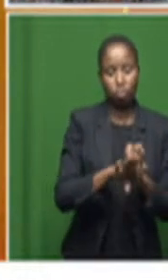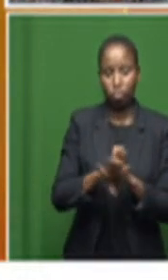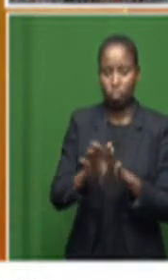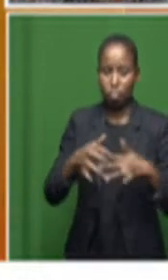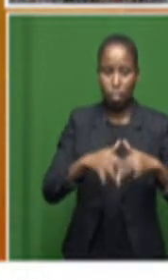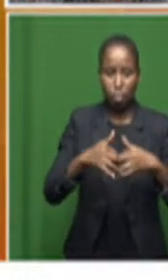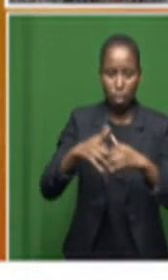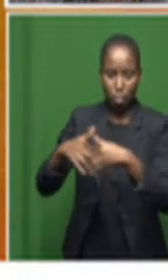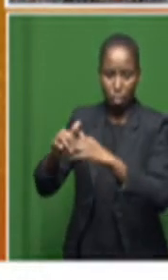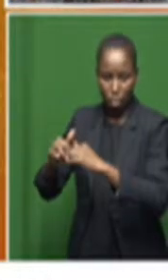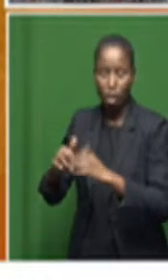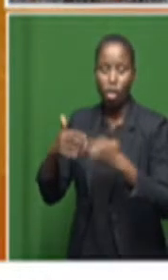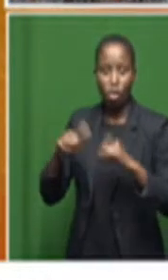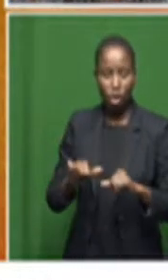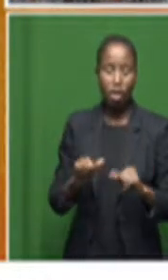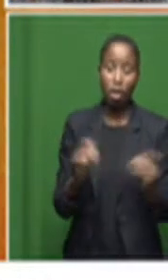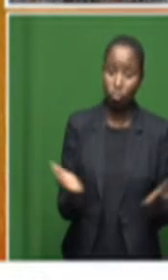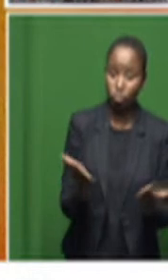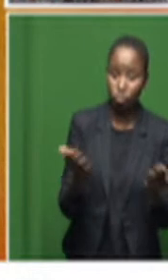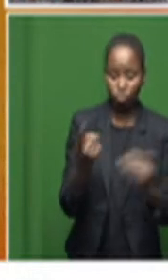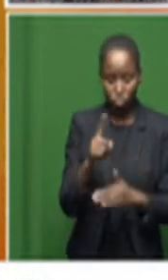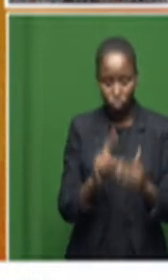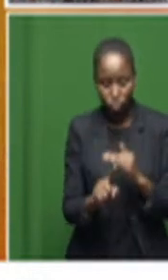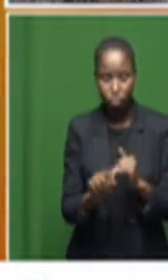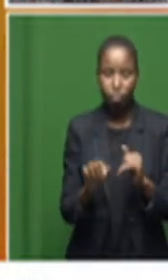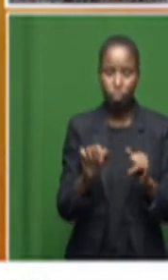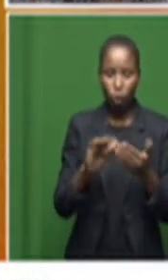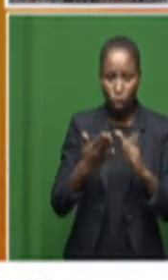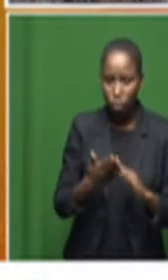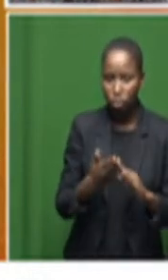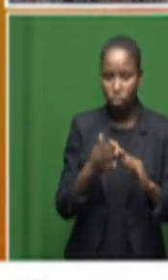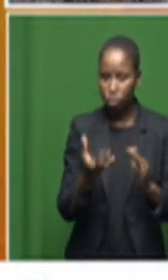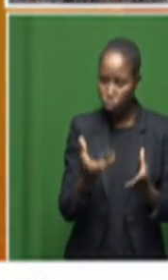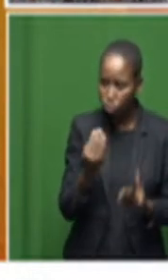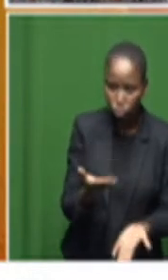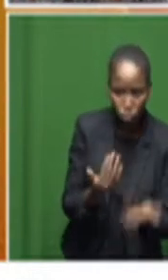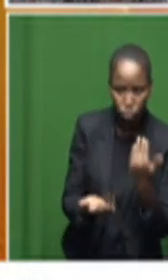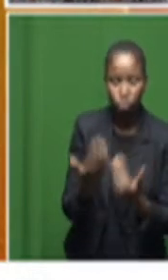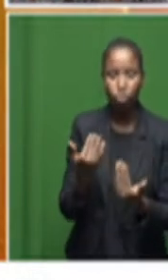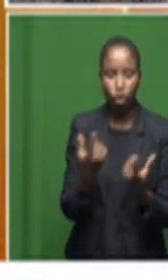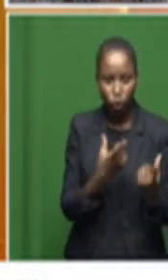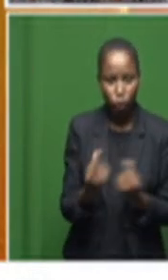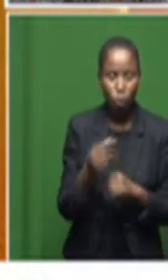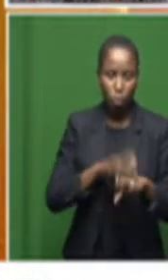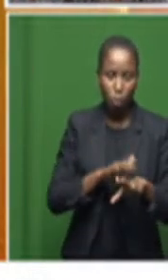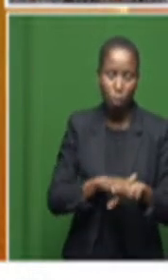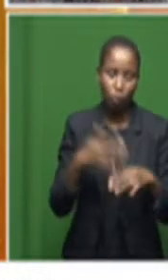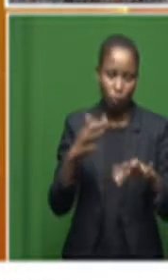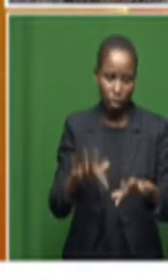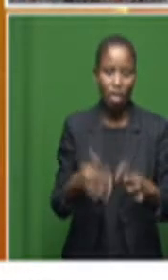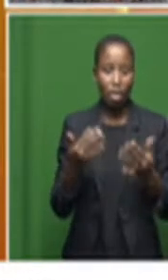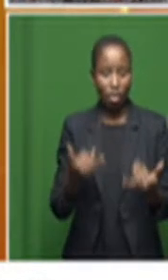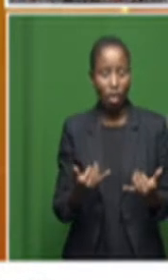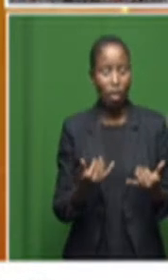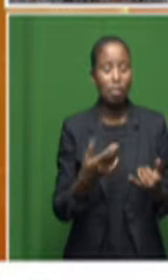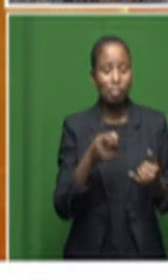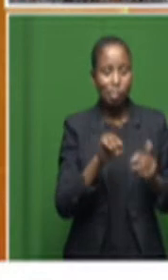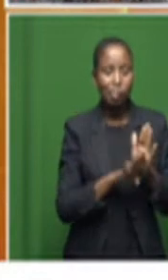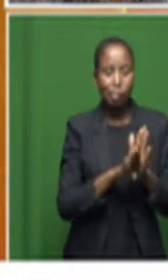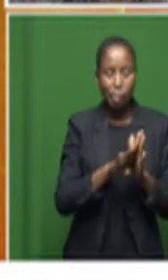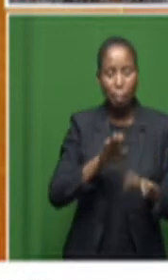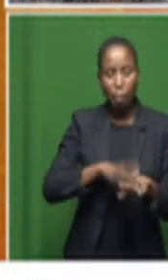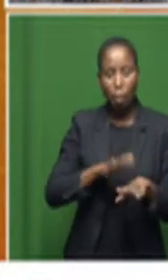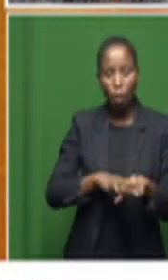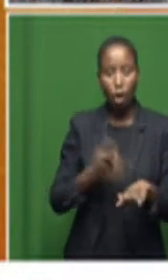increased the outreach aspect. And as the qualifying age criteria is expanded, our